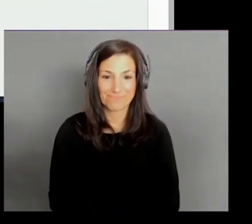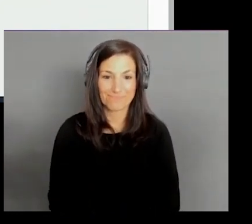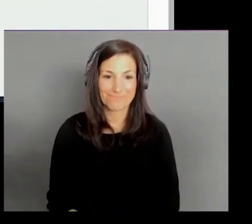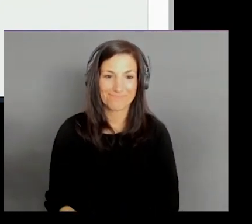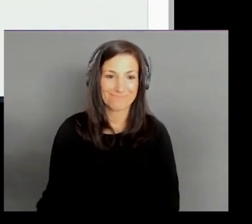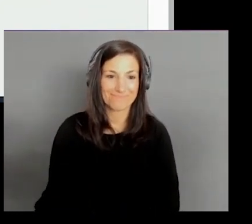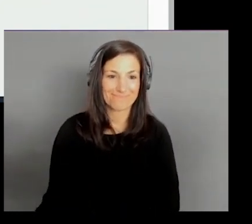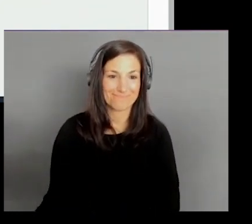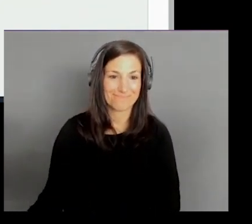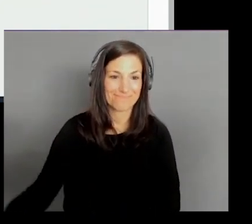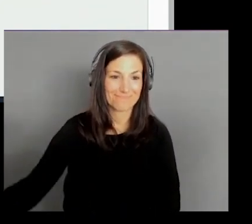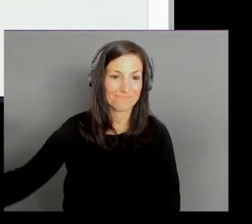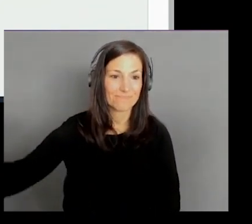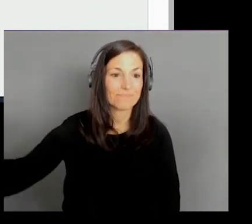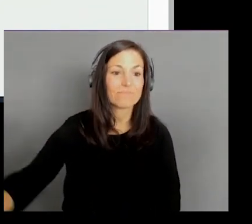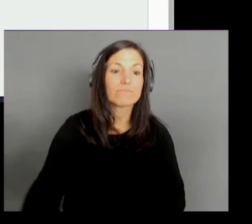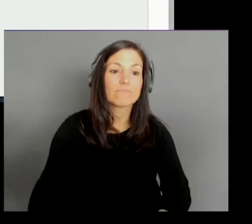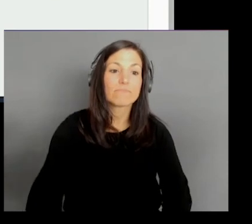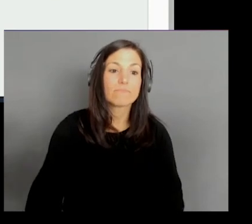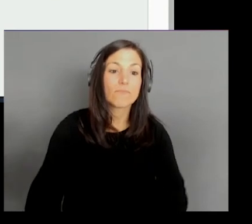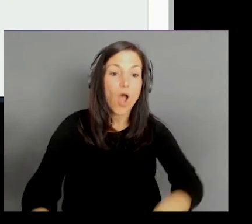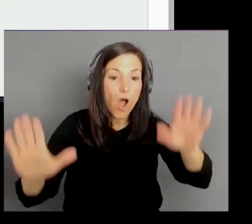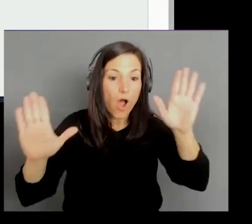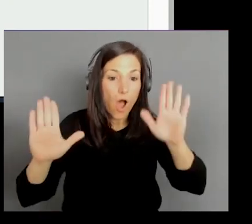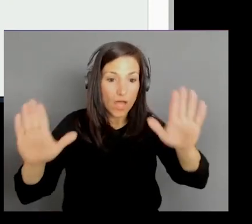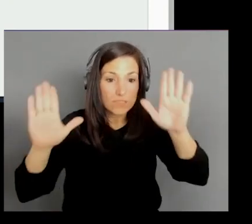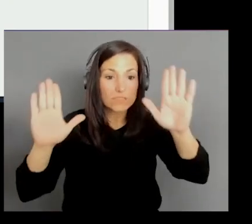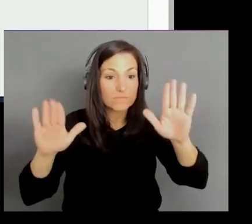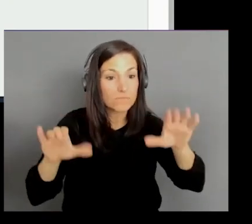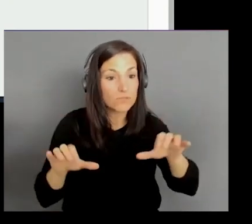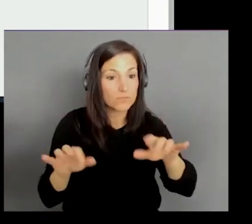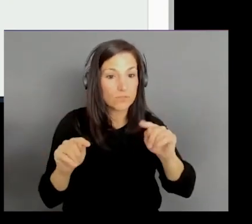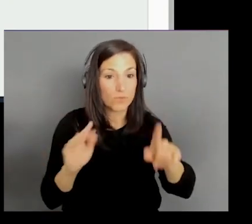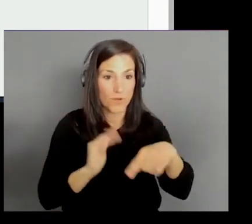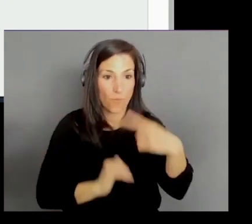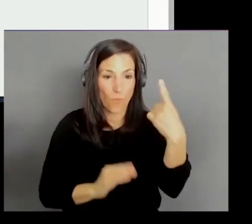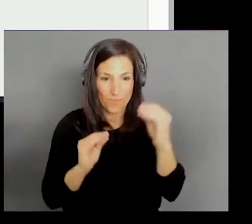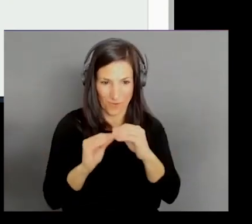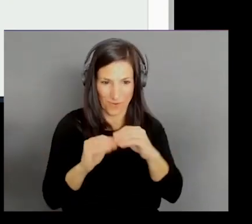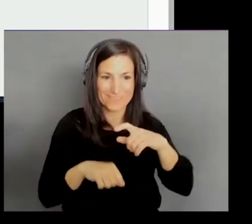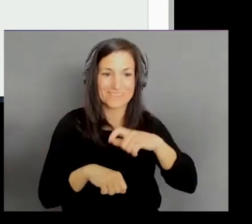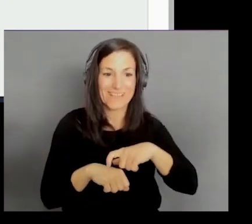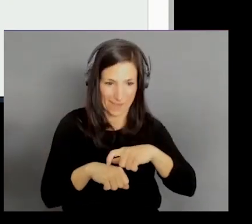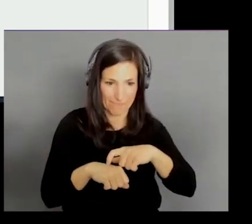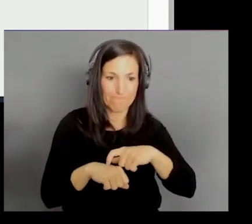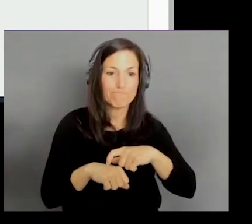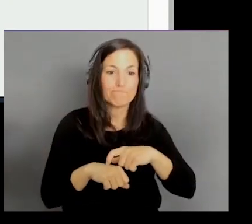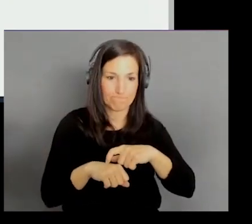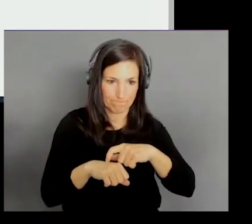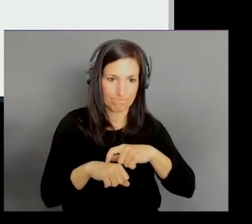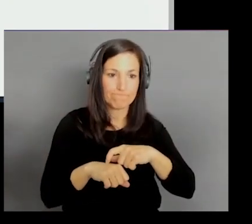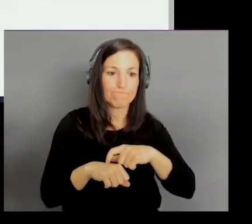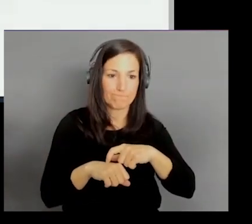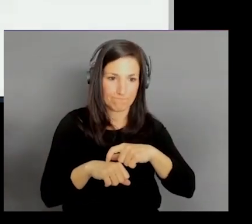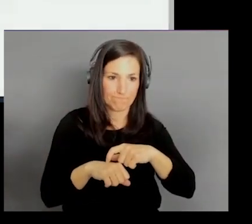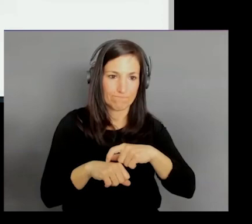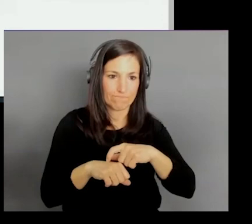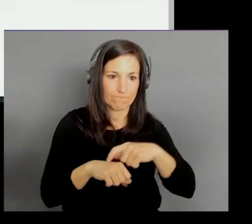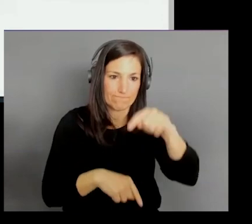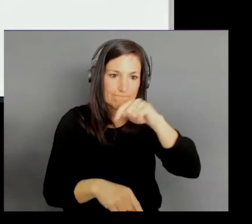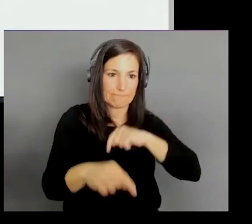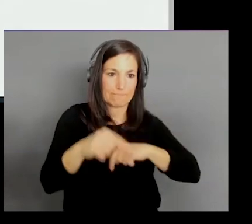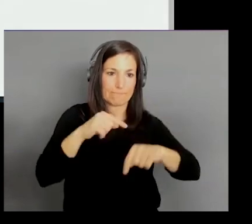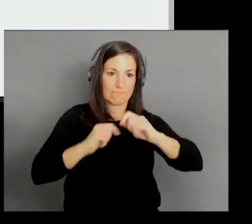Awesome. Now I'm going to do that one more time. I'm going to go back to the launch